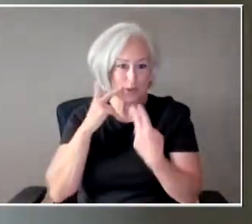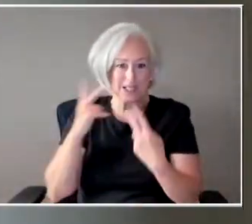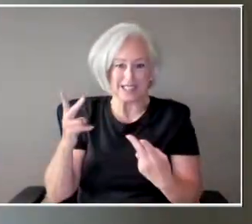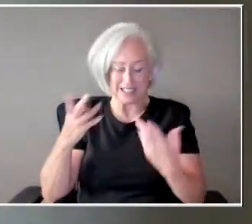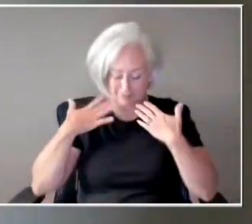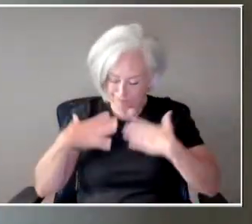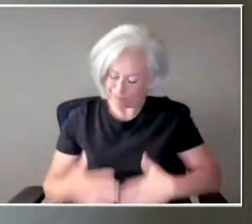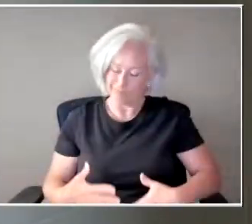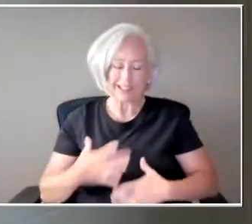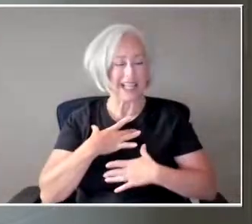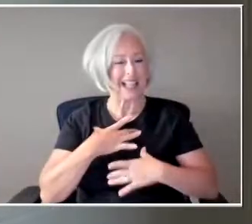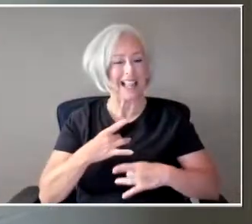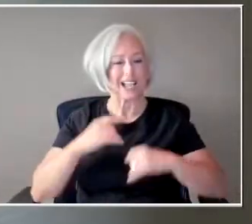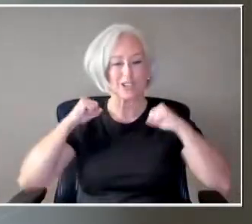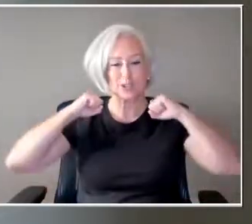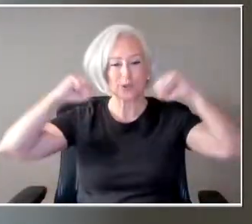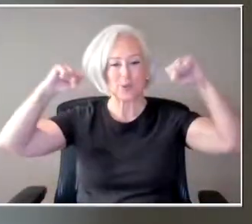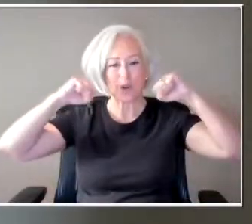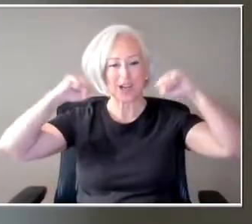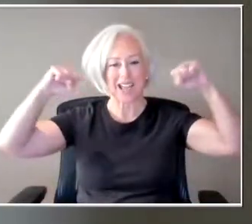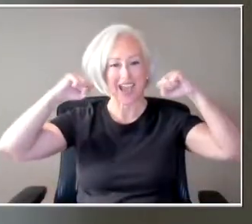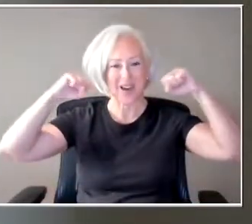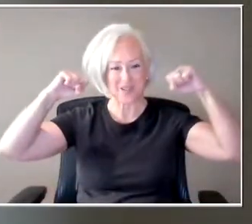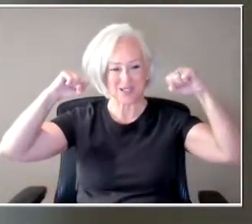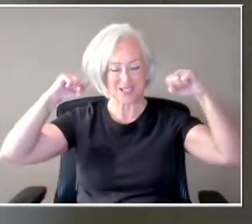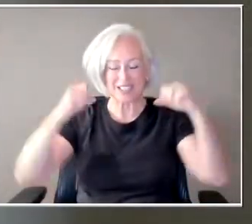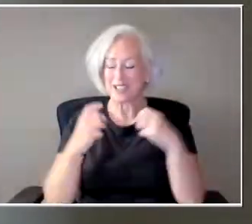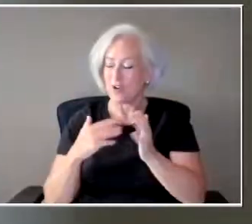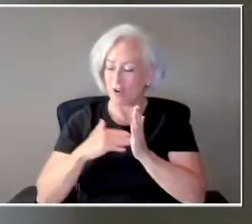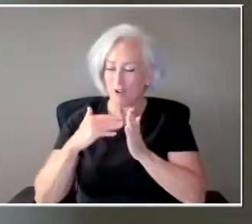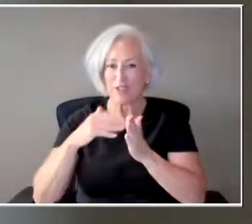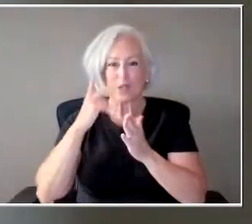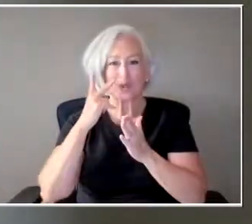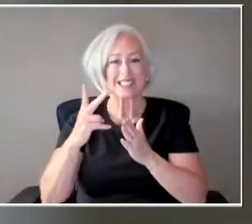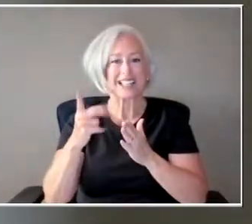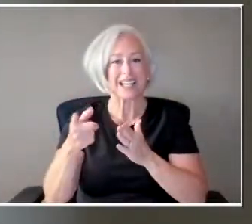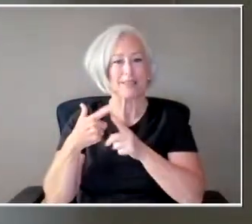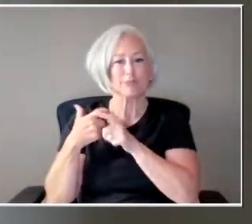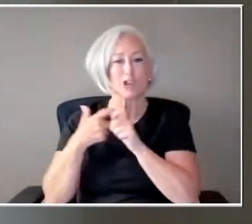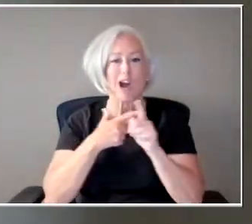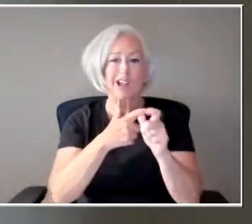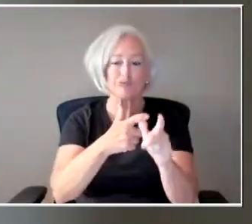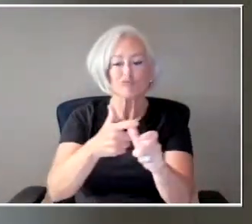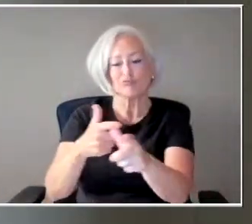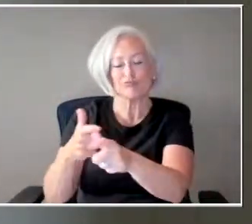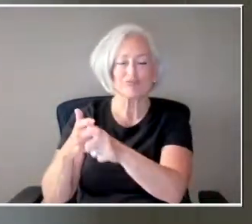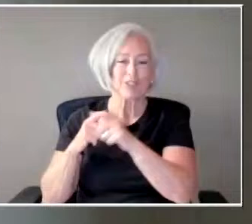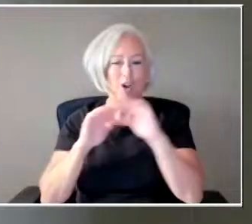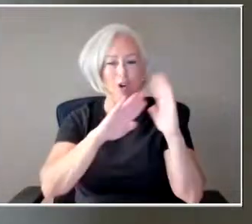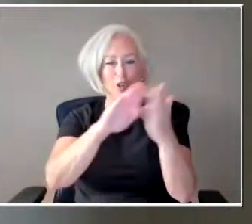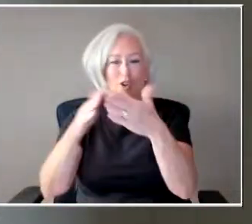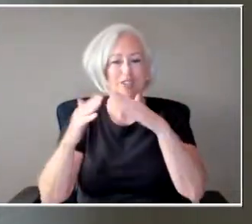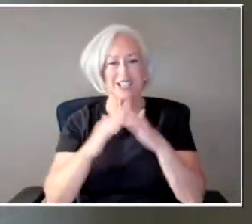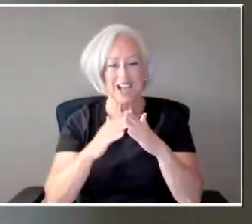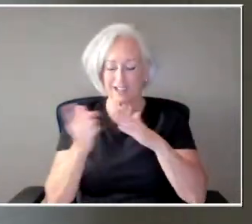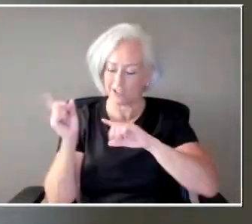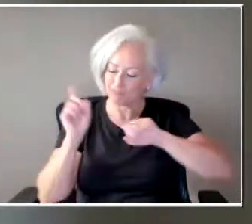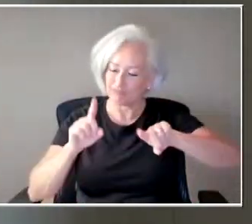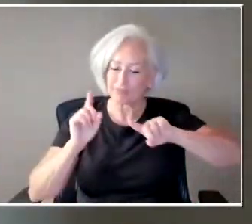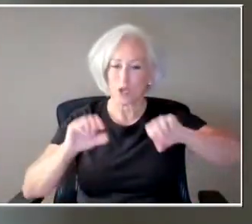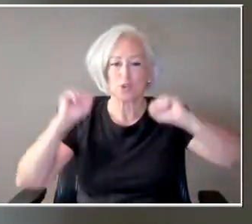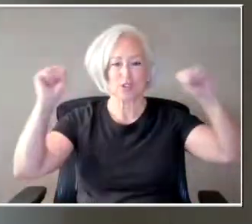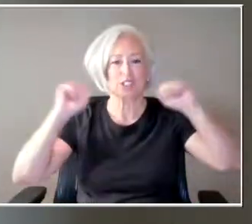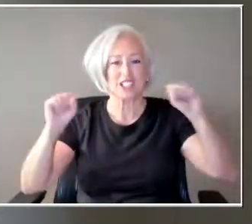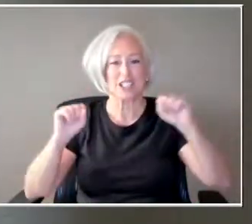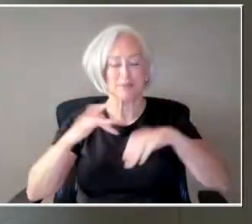out. Viewers often see him jogging around town, right? You're at the gym all the time. Yeah. Early today as well. Early today.